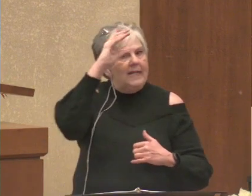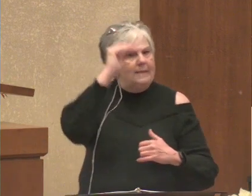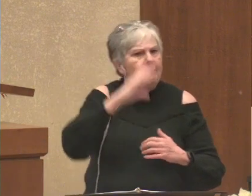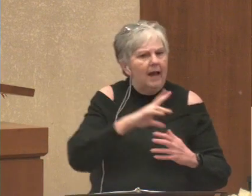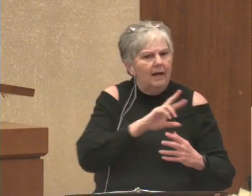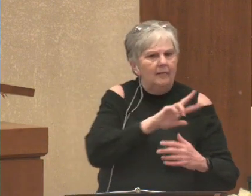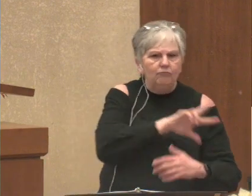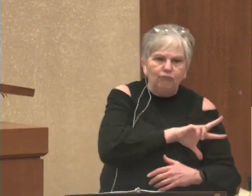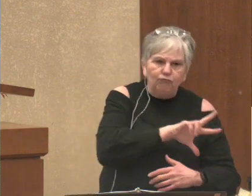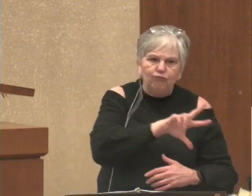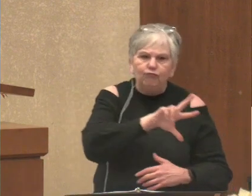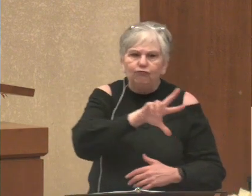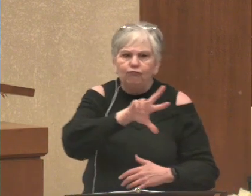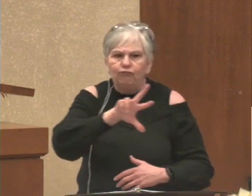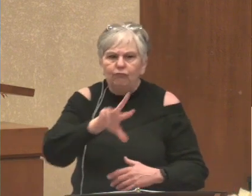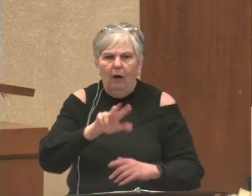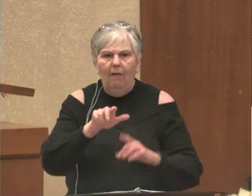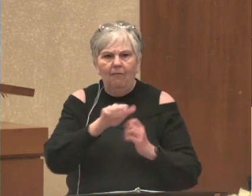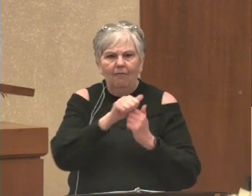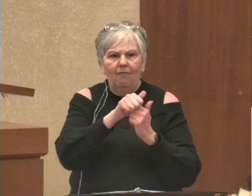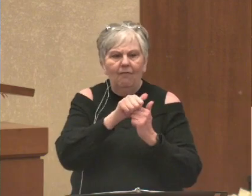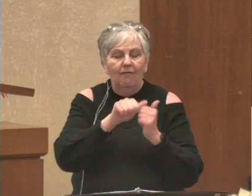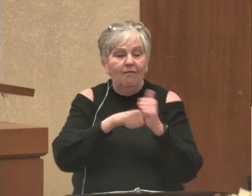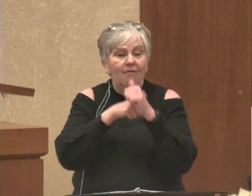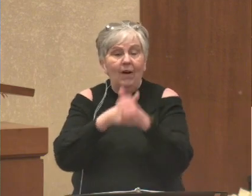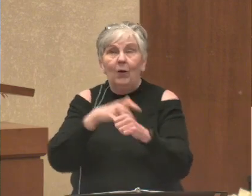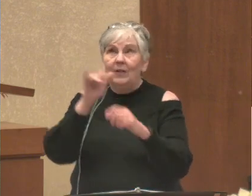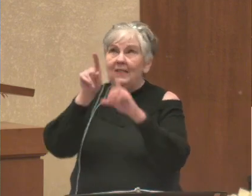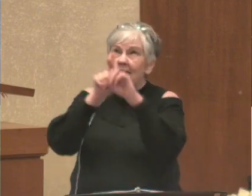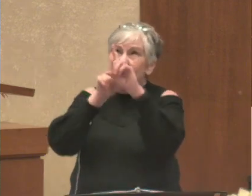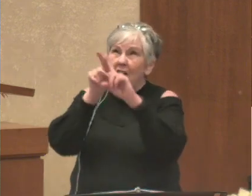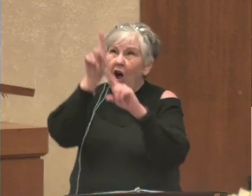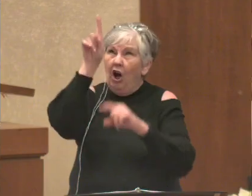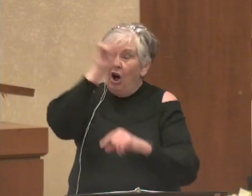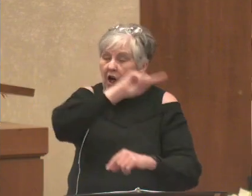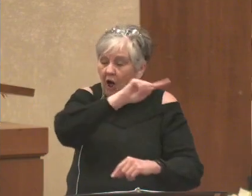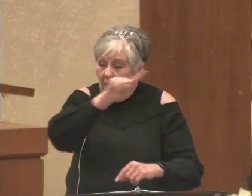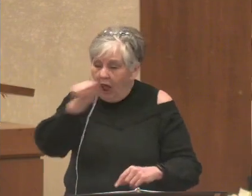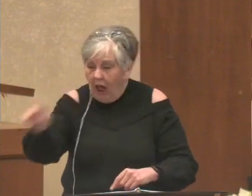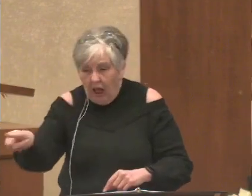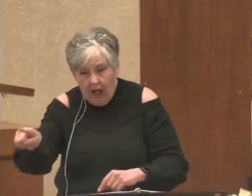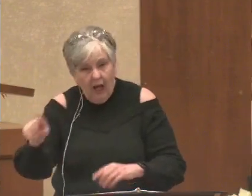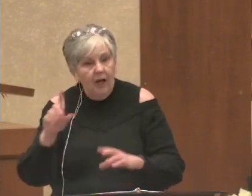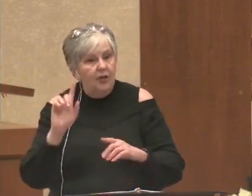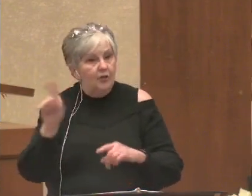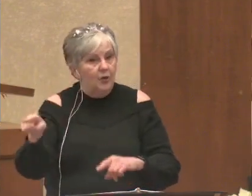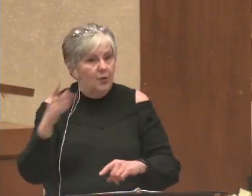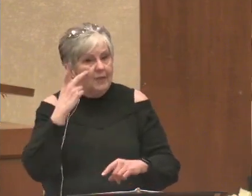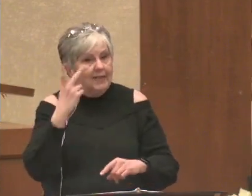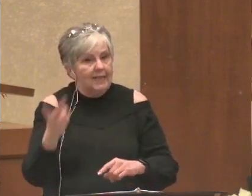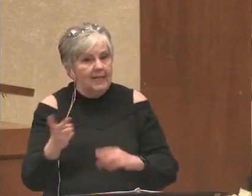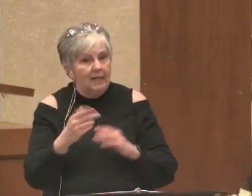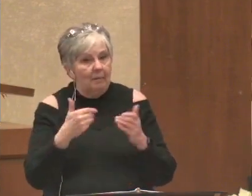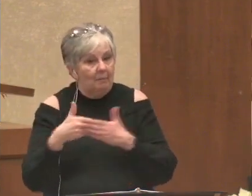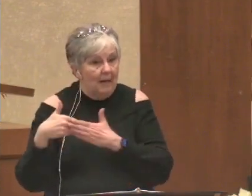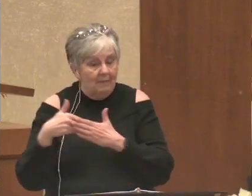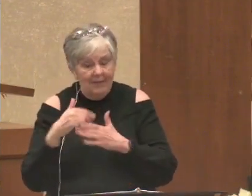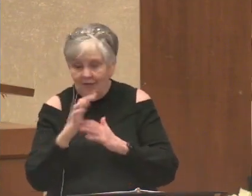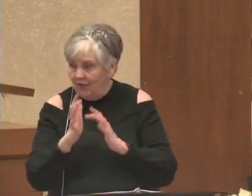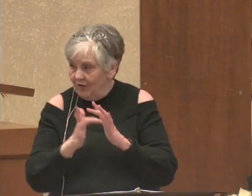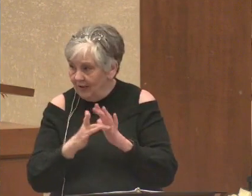star to the baby Jesus. Do you know that story? Yeah, would you follow a star if it was shining